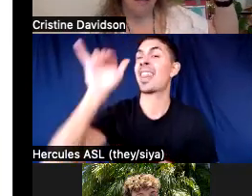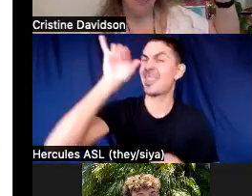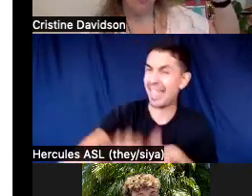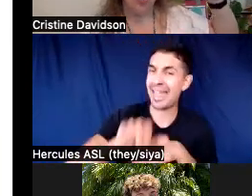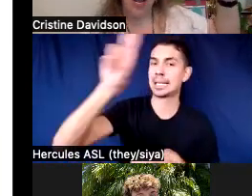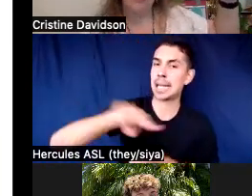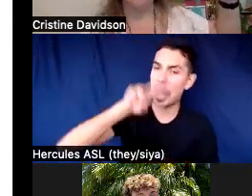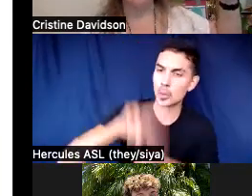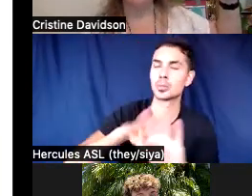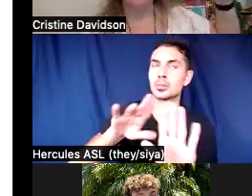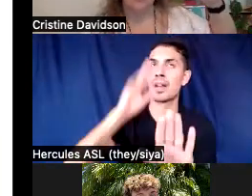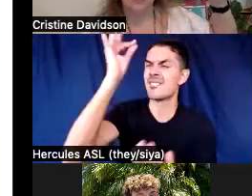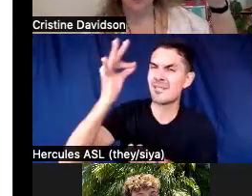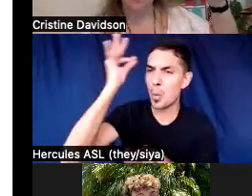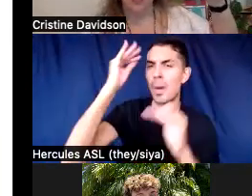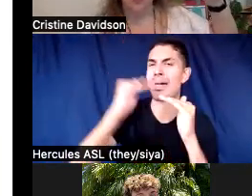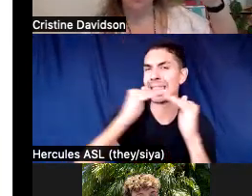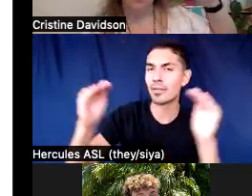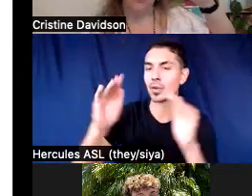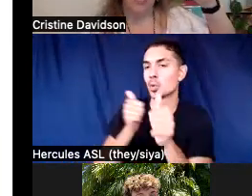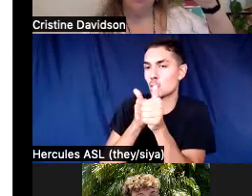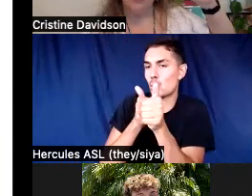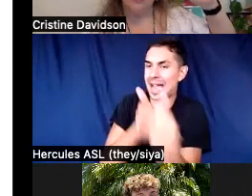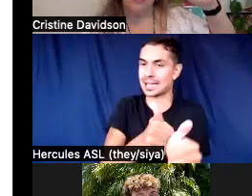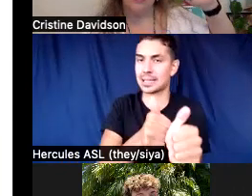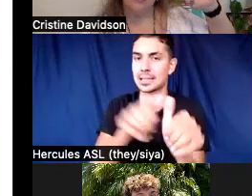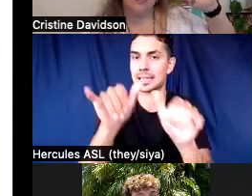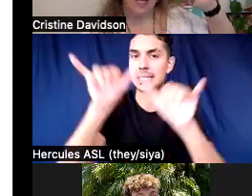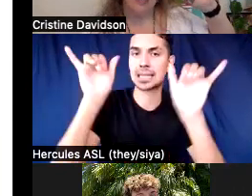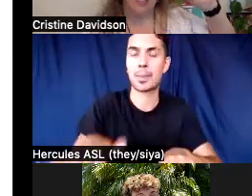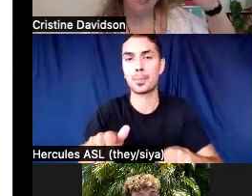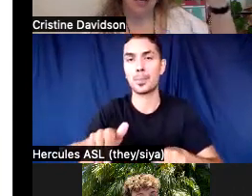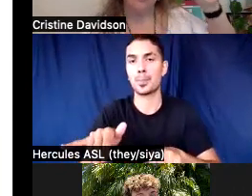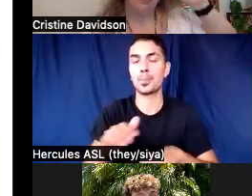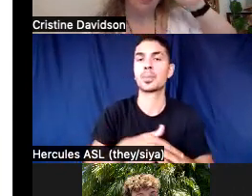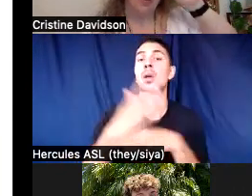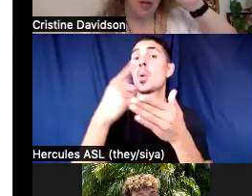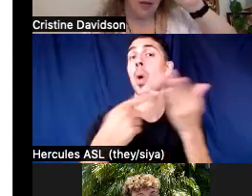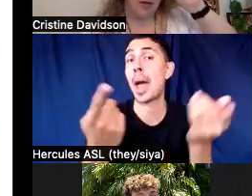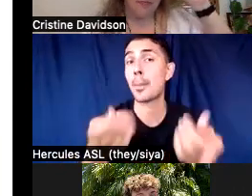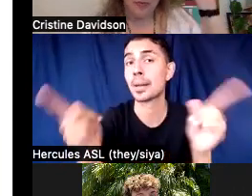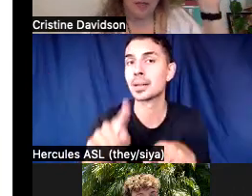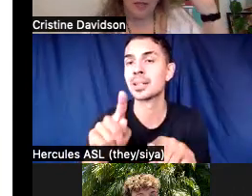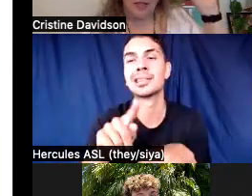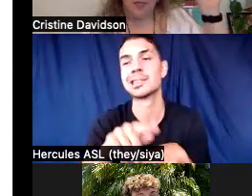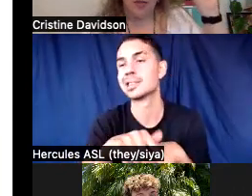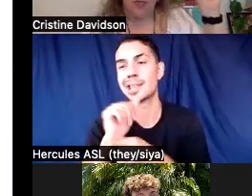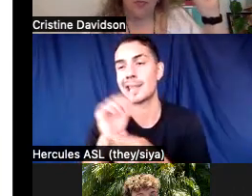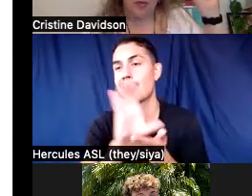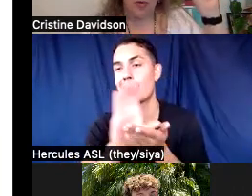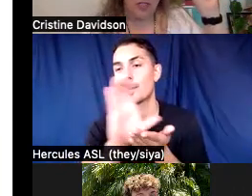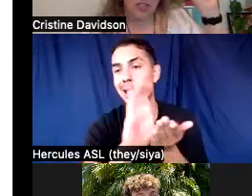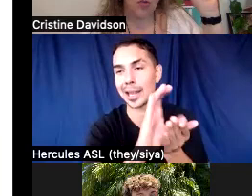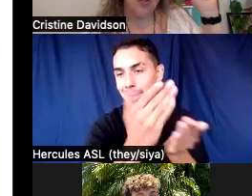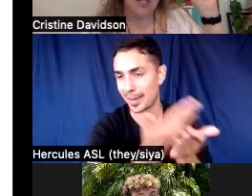federal level tracking system. But what happened is that they didn't allocate money. So remember on that thing about